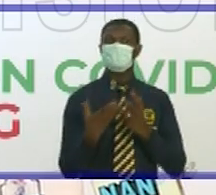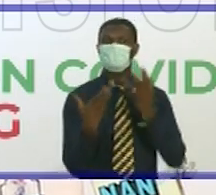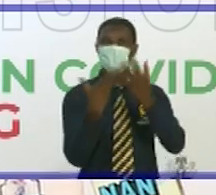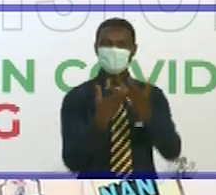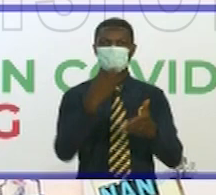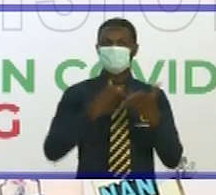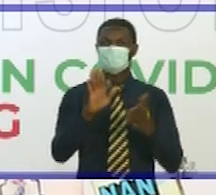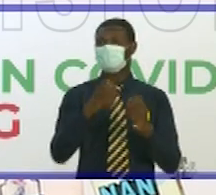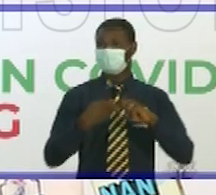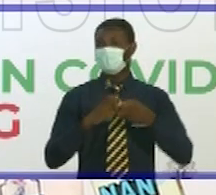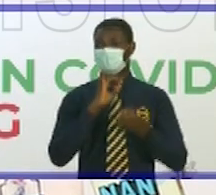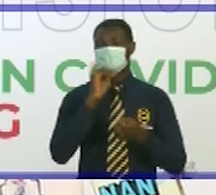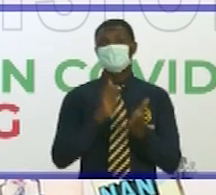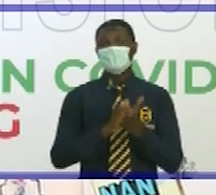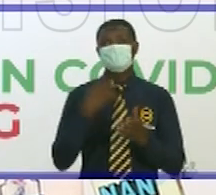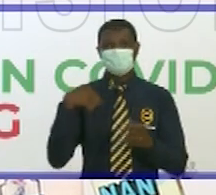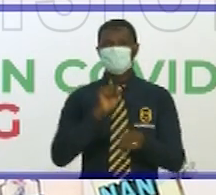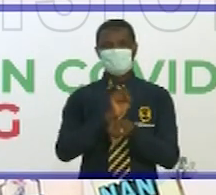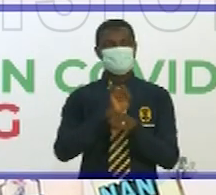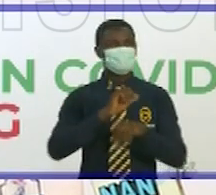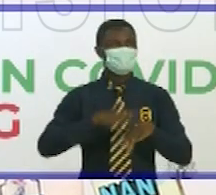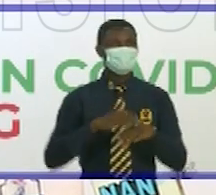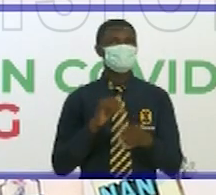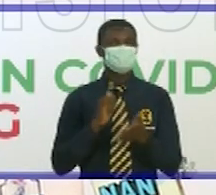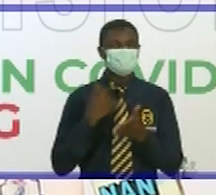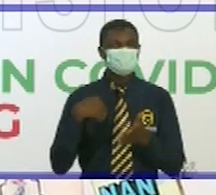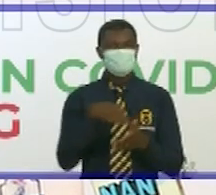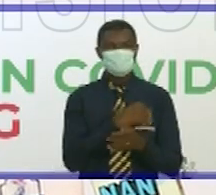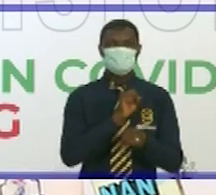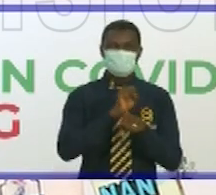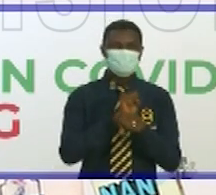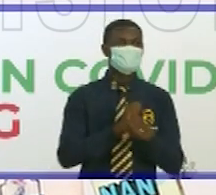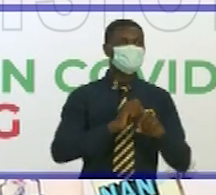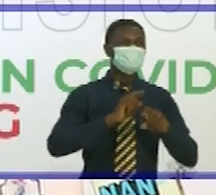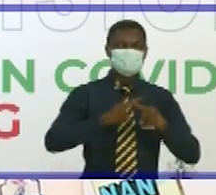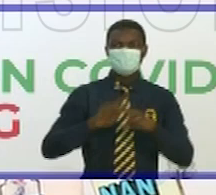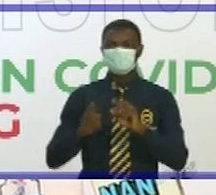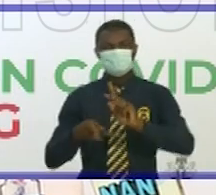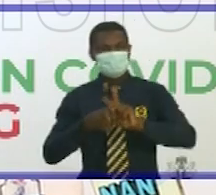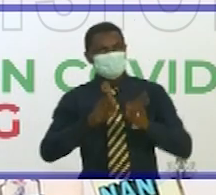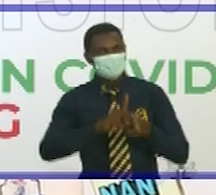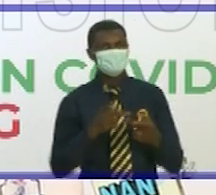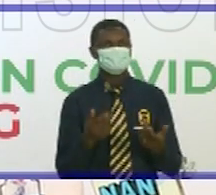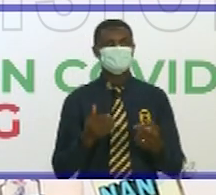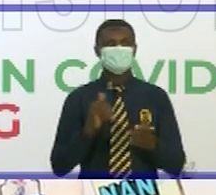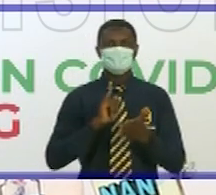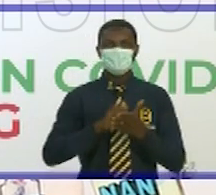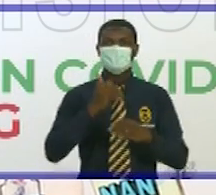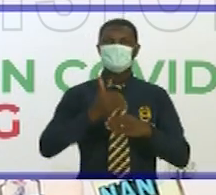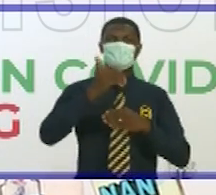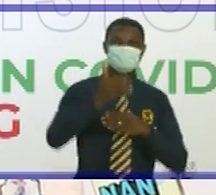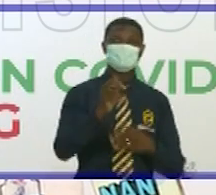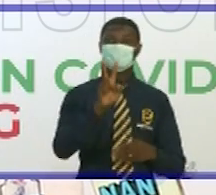And that we are working on with them. And we are engaging stakeholders again. Post 29th, we will meet